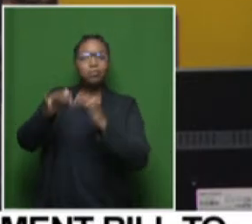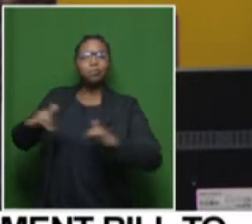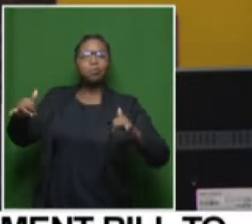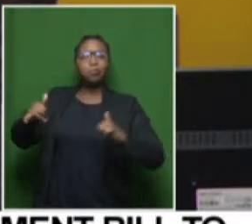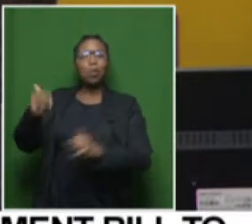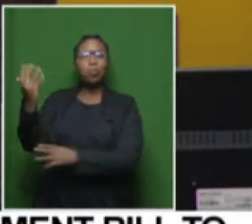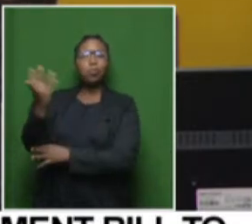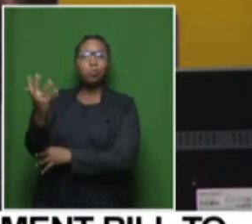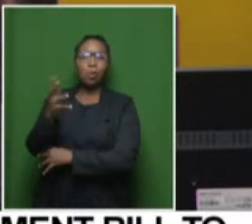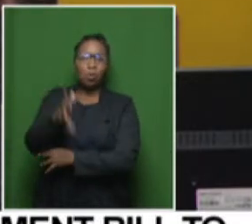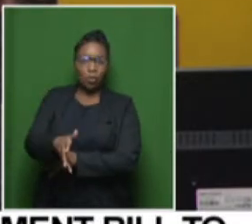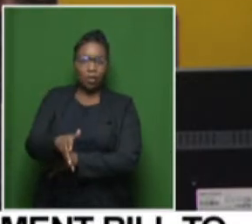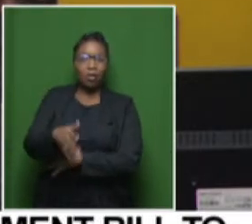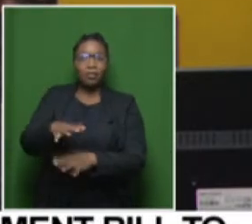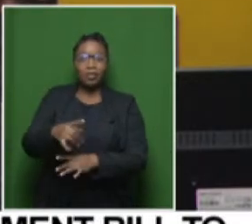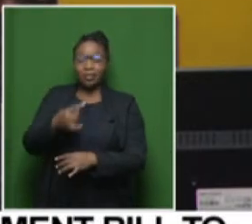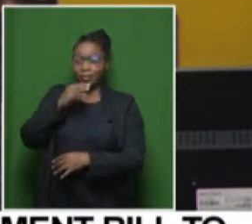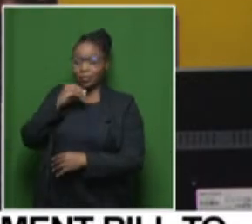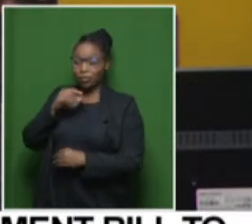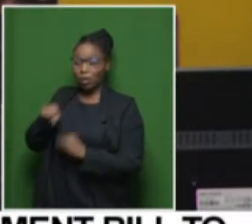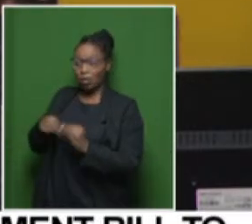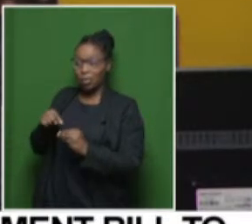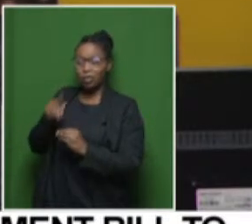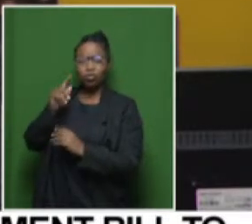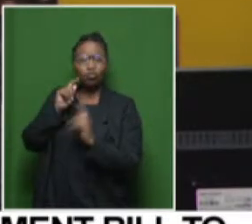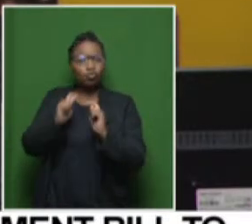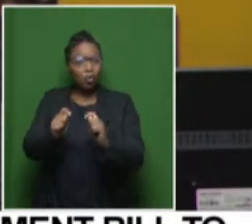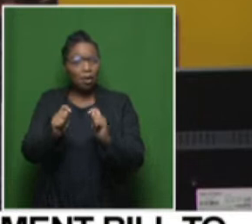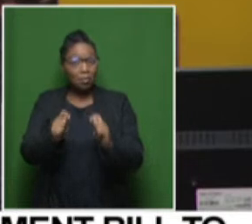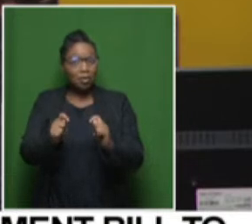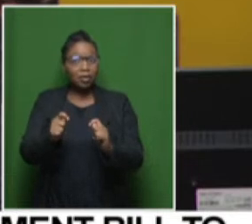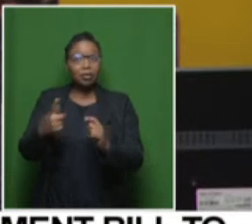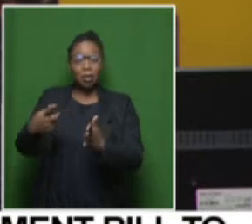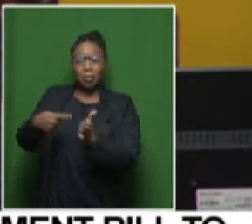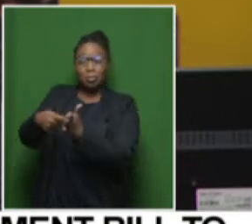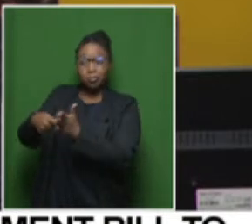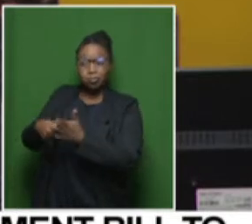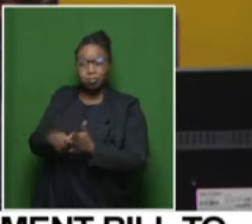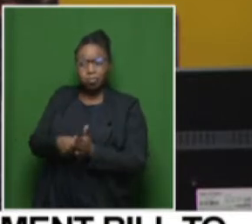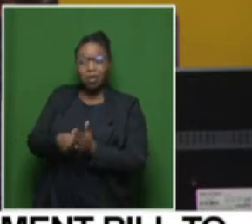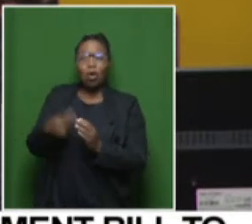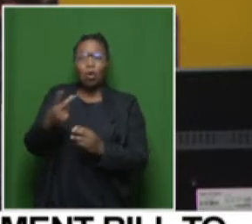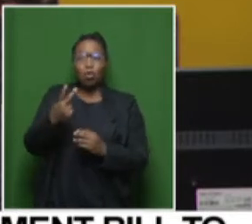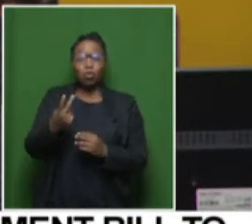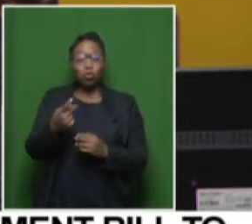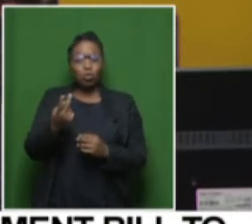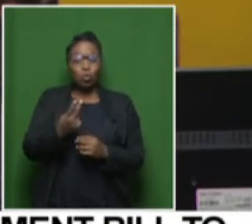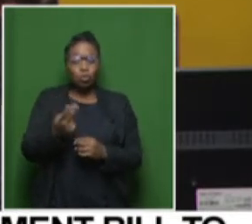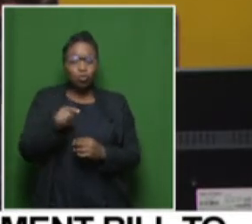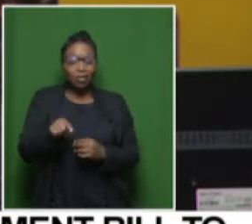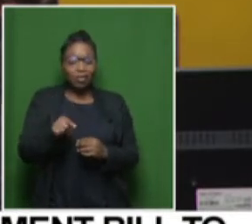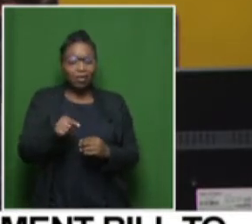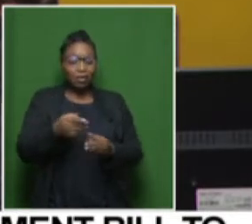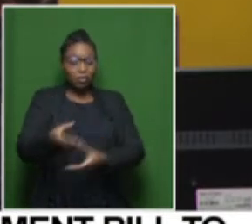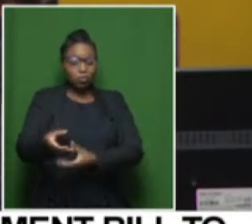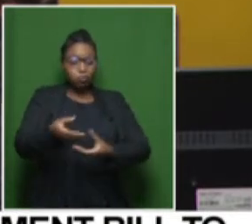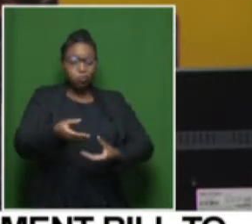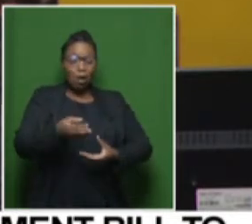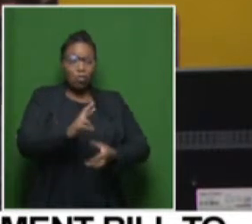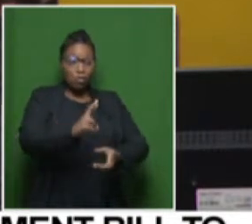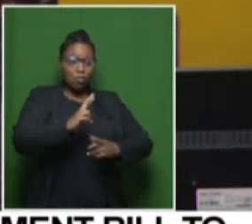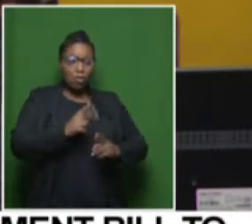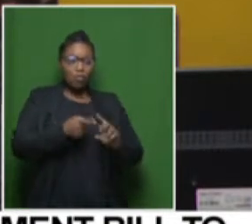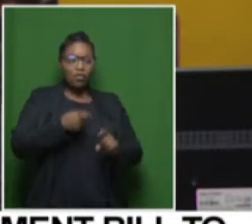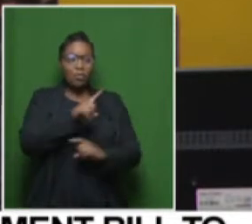preferential procurement regulations and the first Zondo Commission report highlighted abuses in state